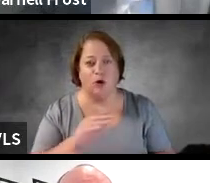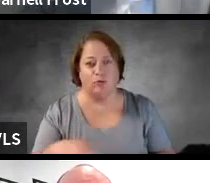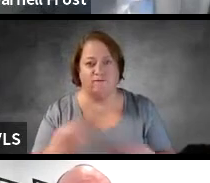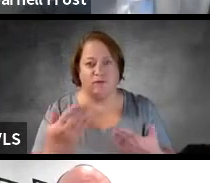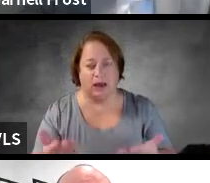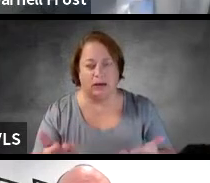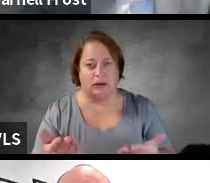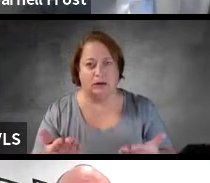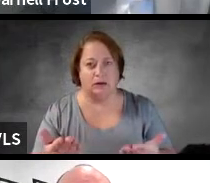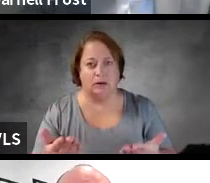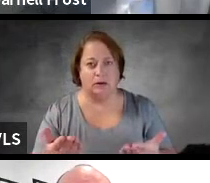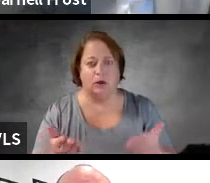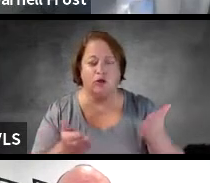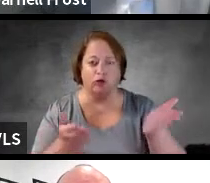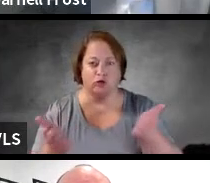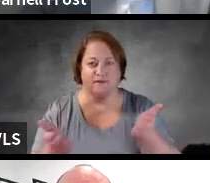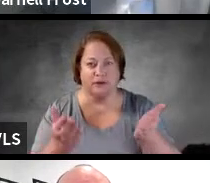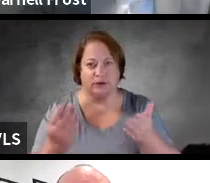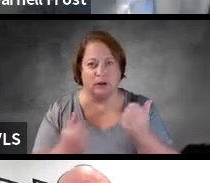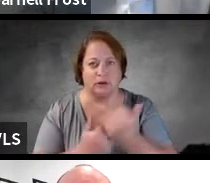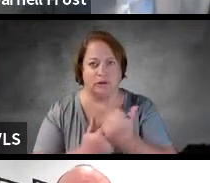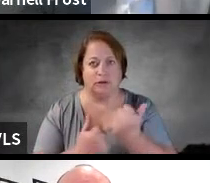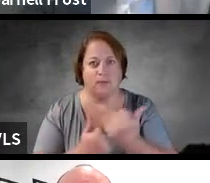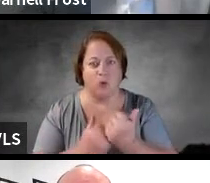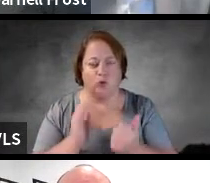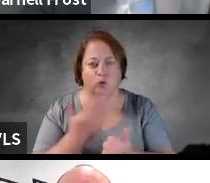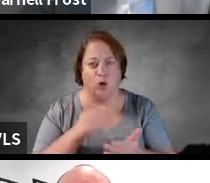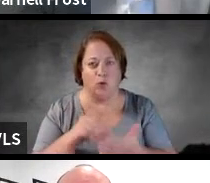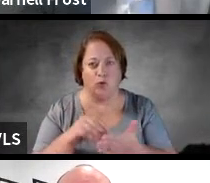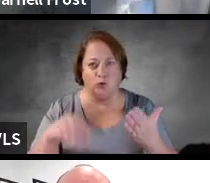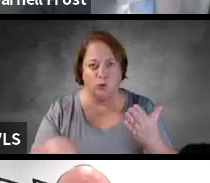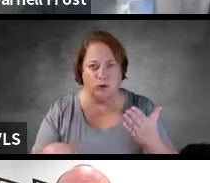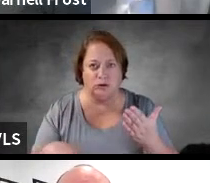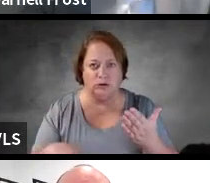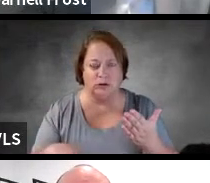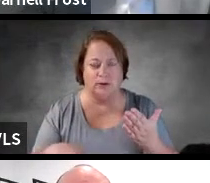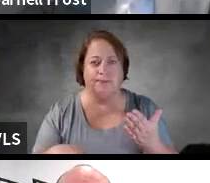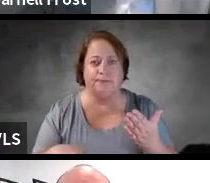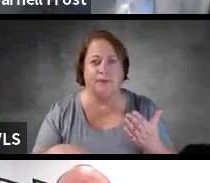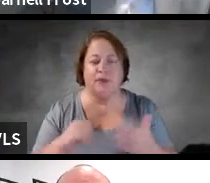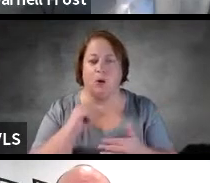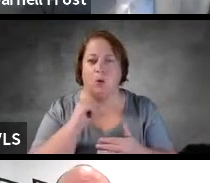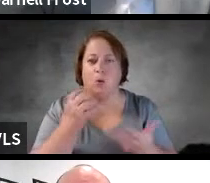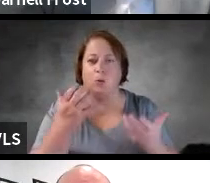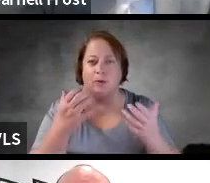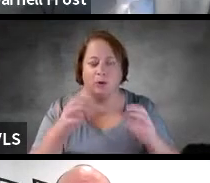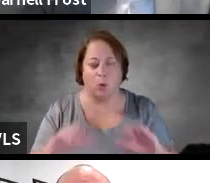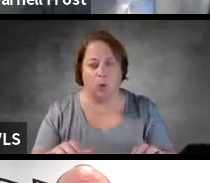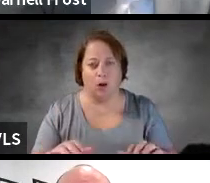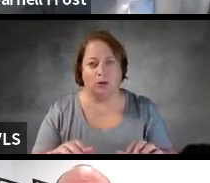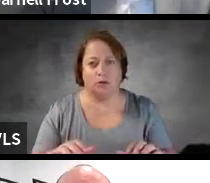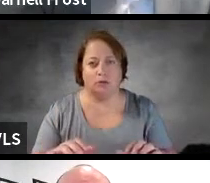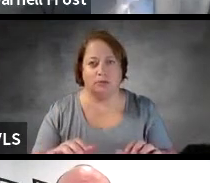providing the services and supports to our students, and that we don't want to,